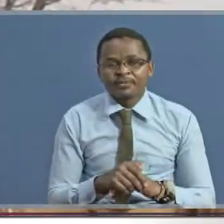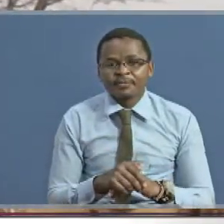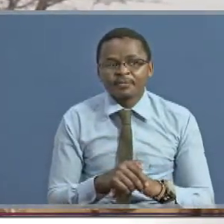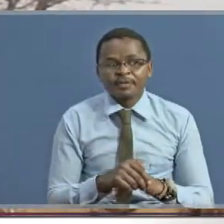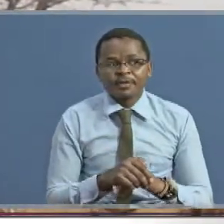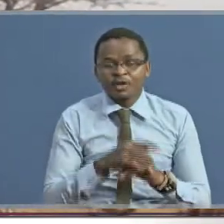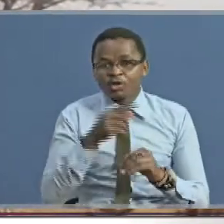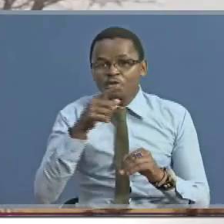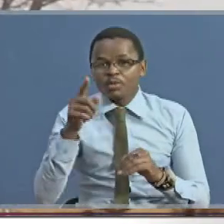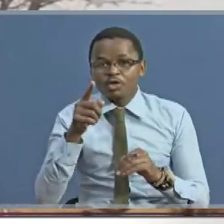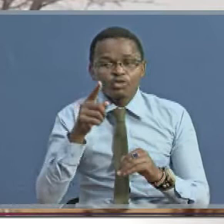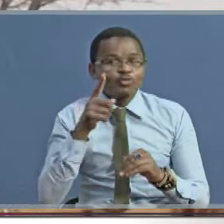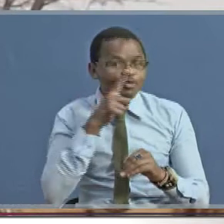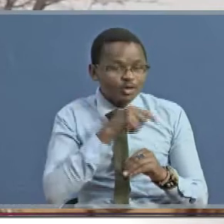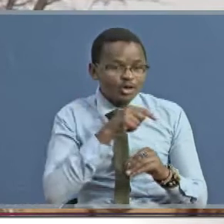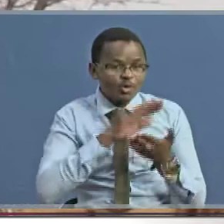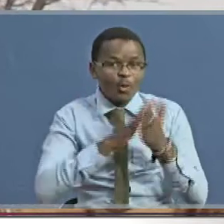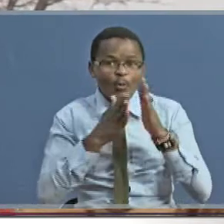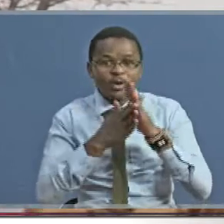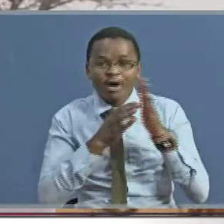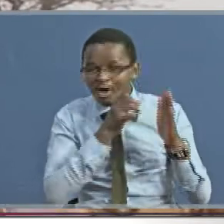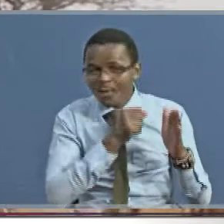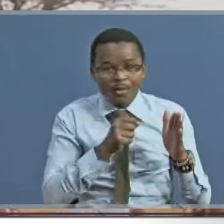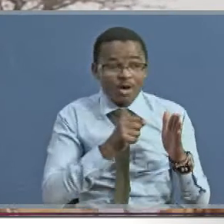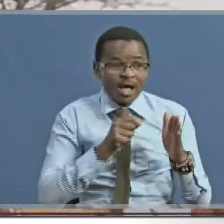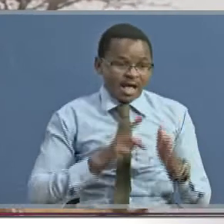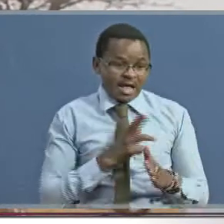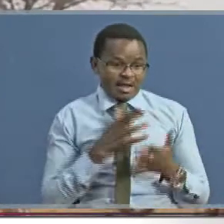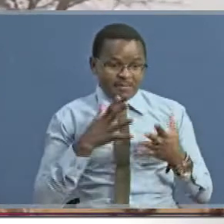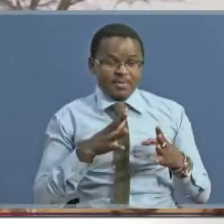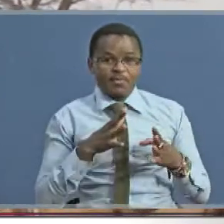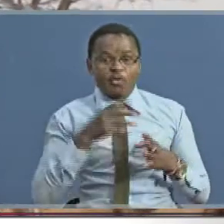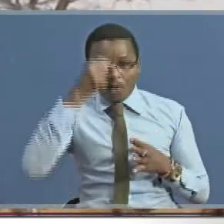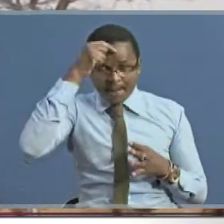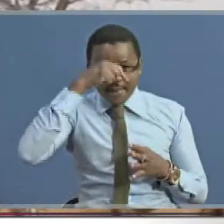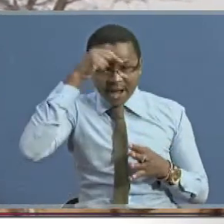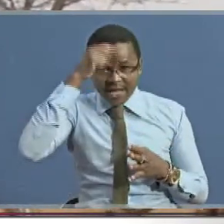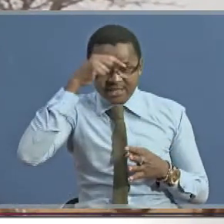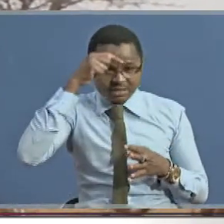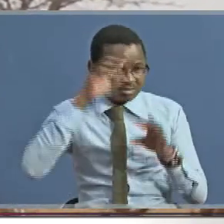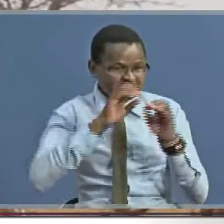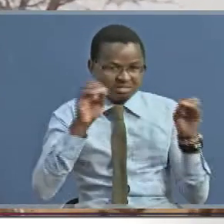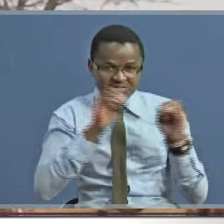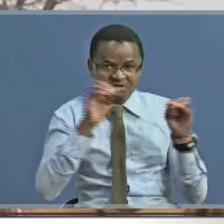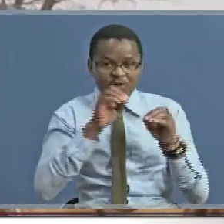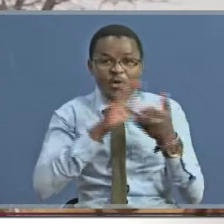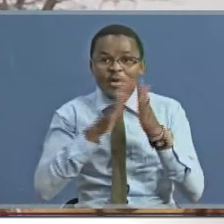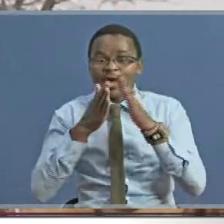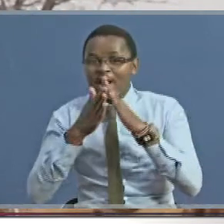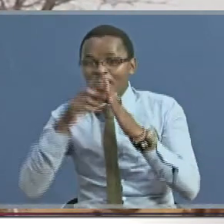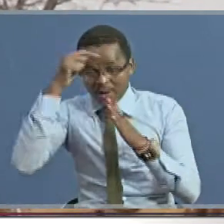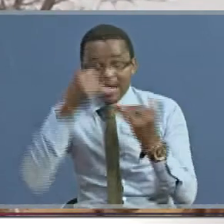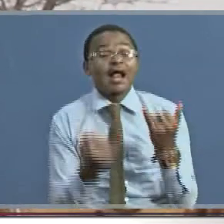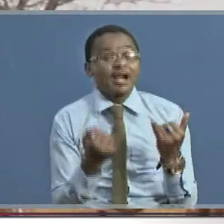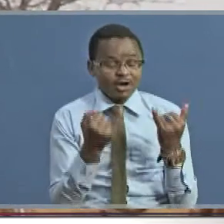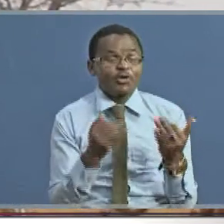Unaenda kumalizia kuwa wasee kama sisi jamii ya Maasai hatuja kuwa wasee sasa